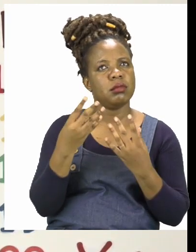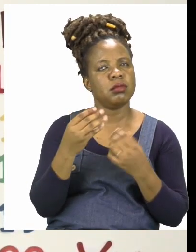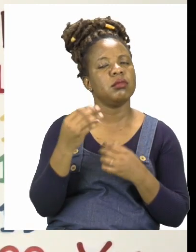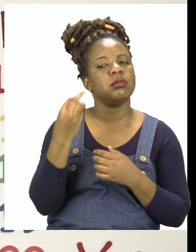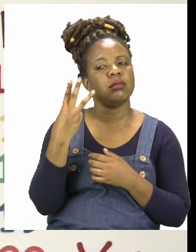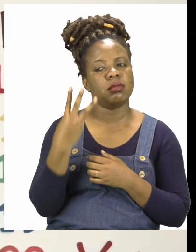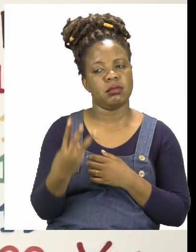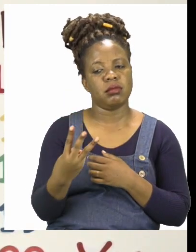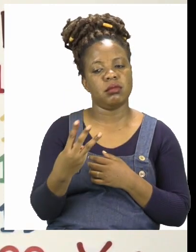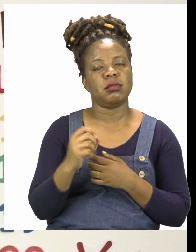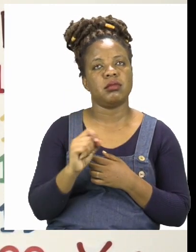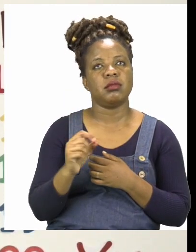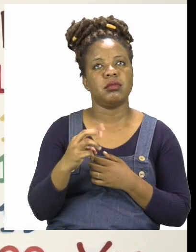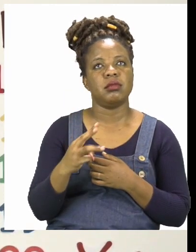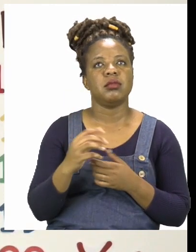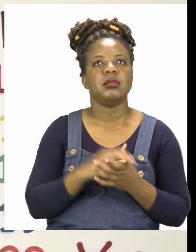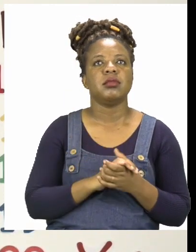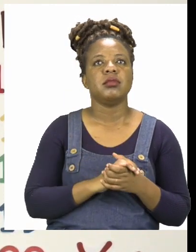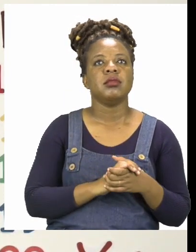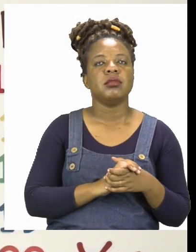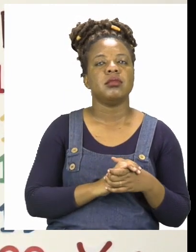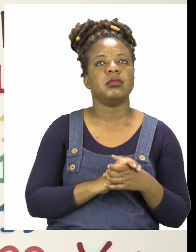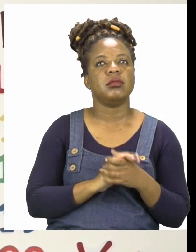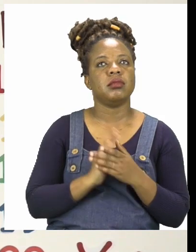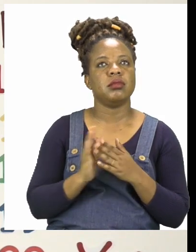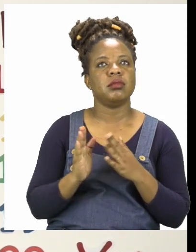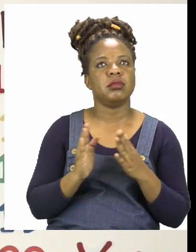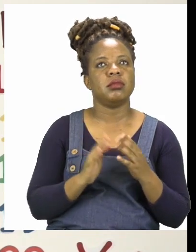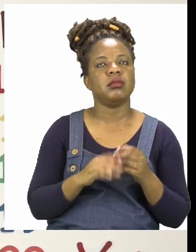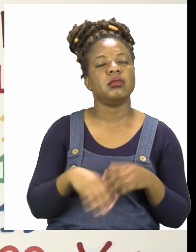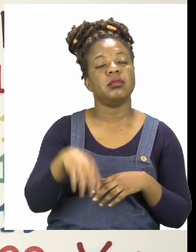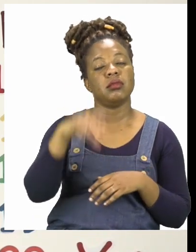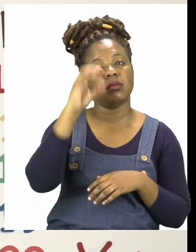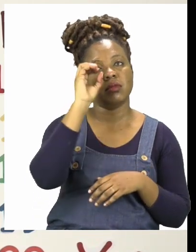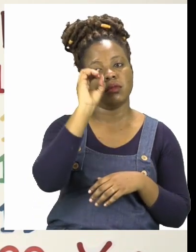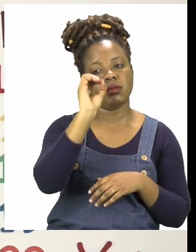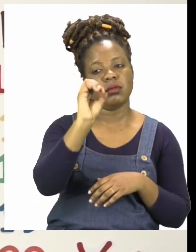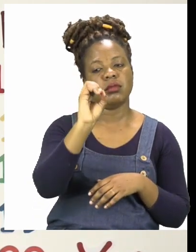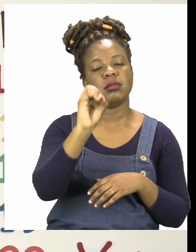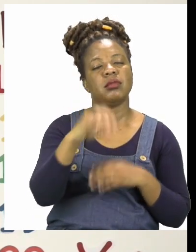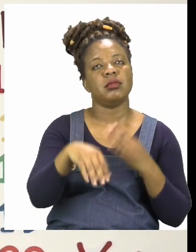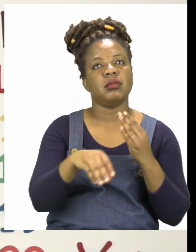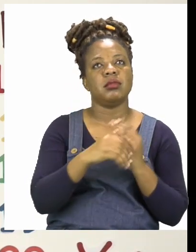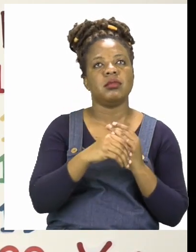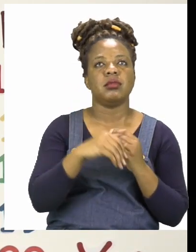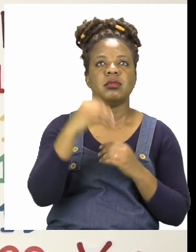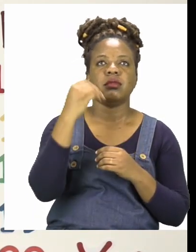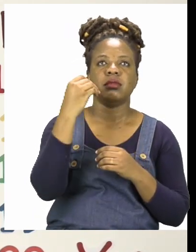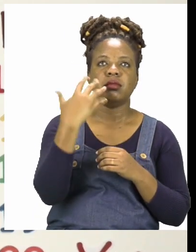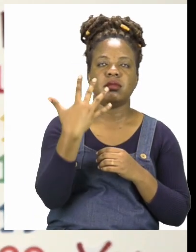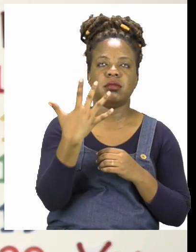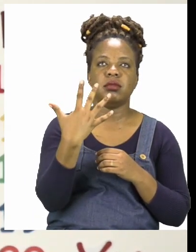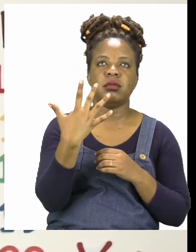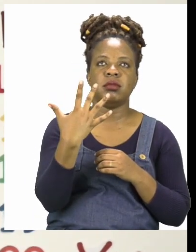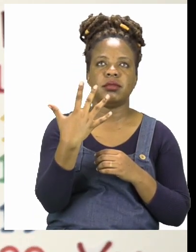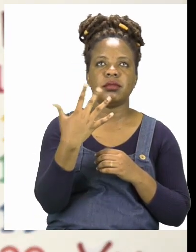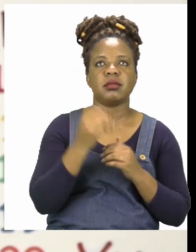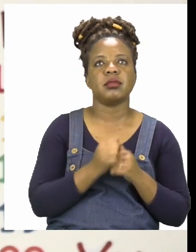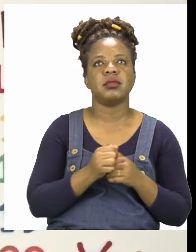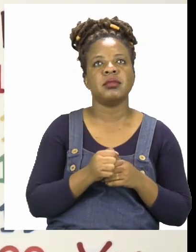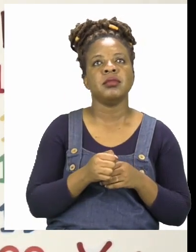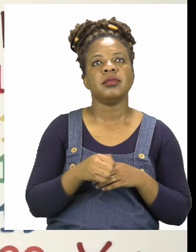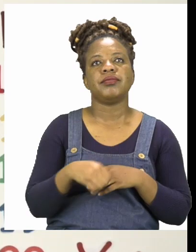3. And then we say 0 plus 5 will give